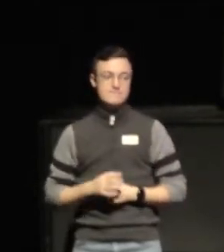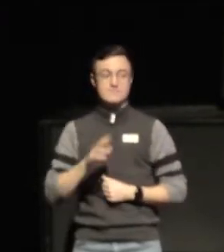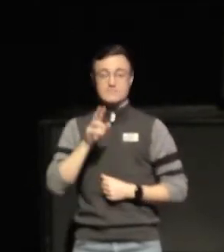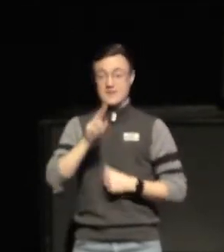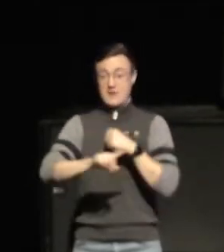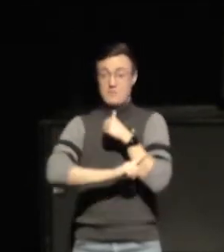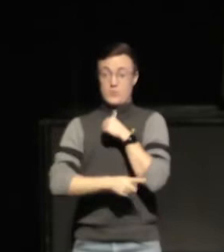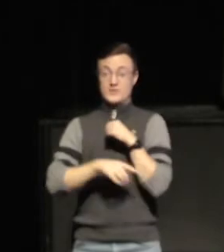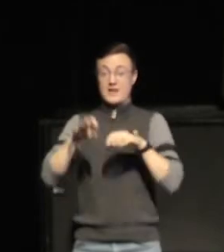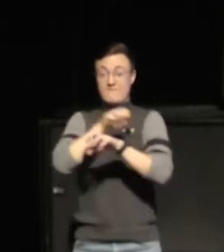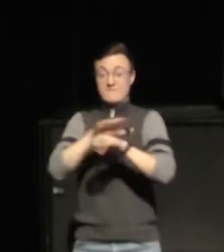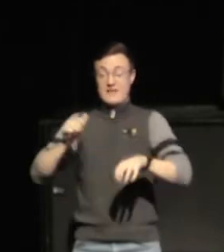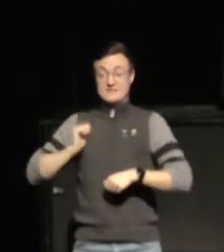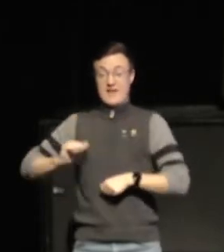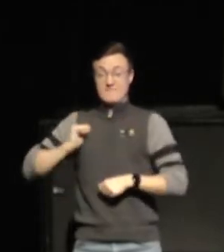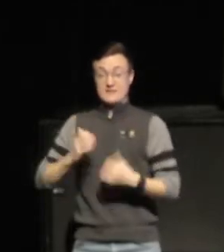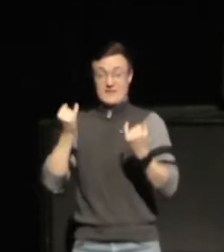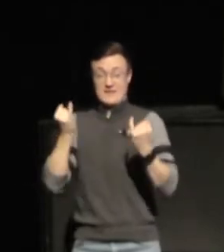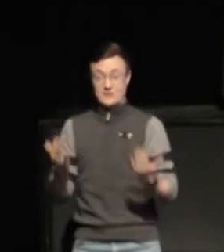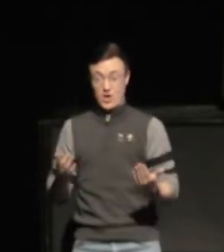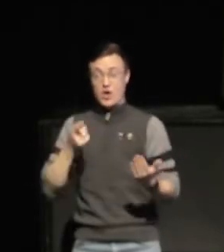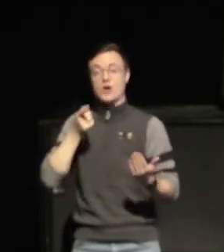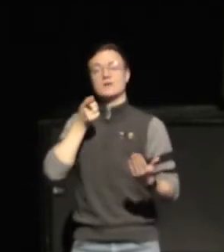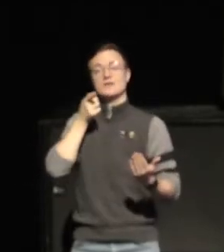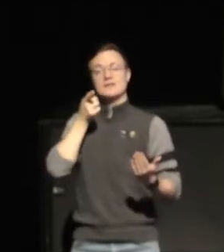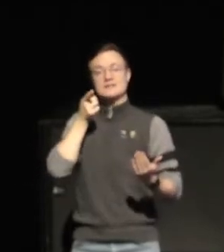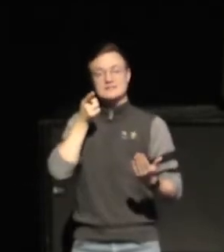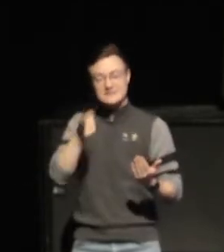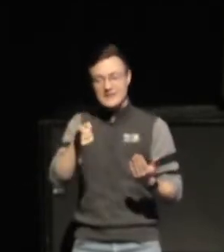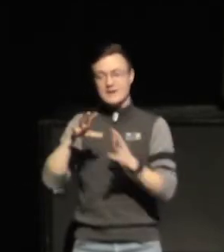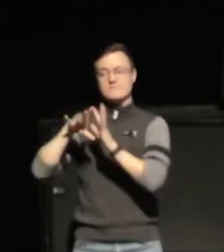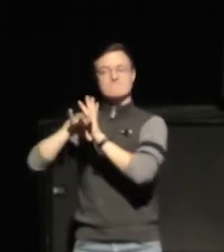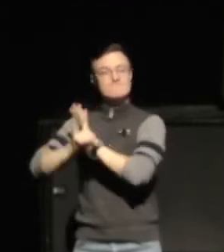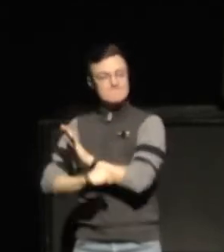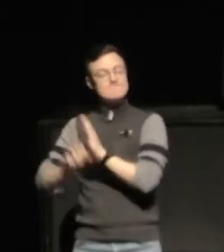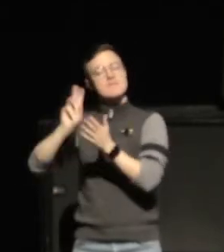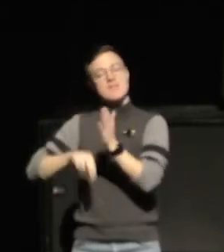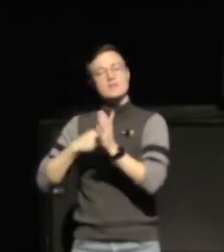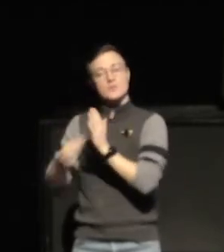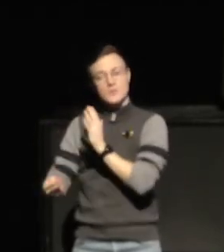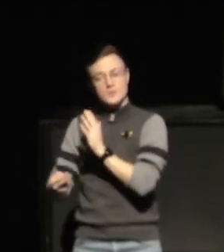model is also dominating nature and extracting